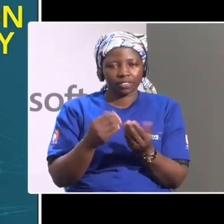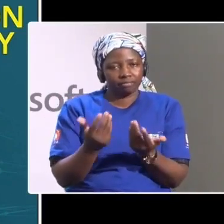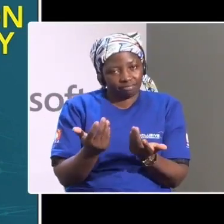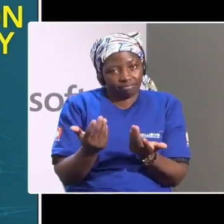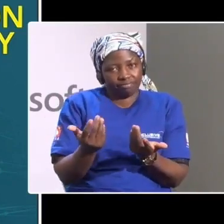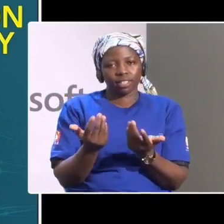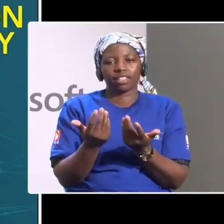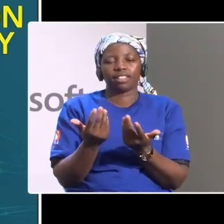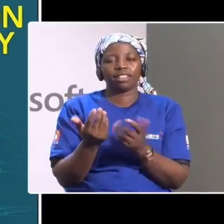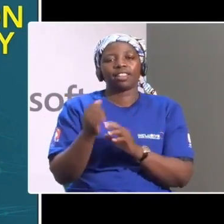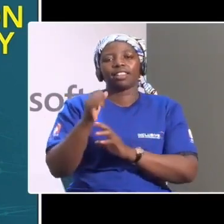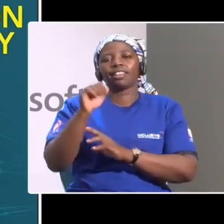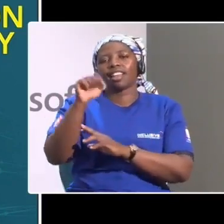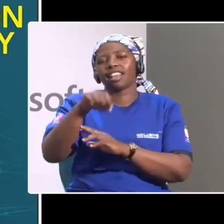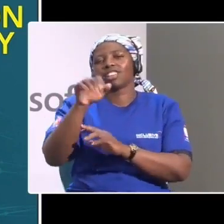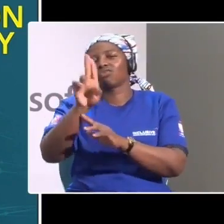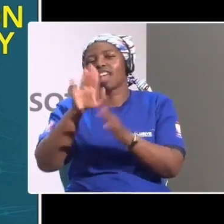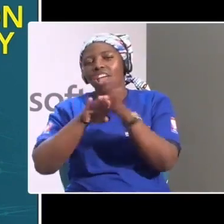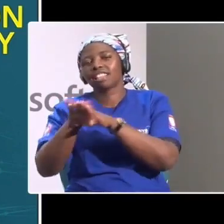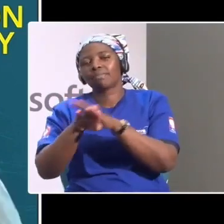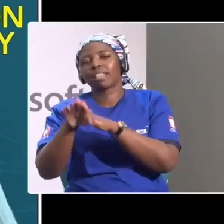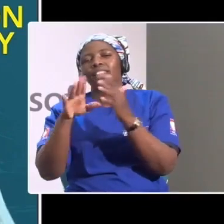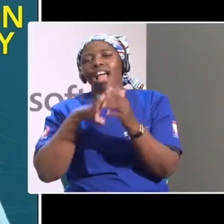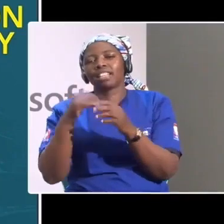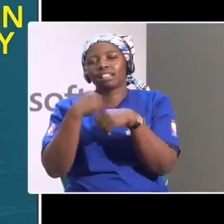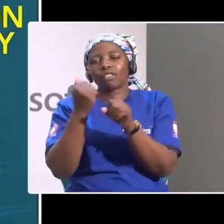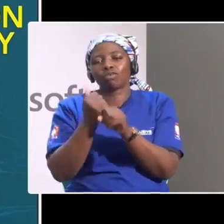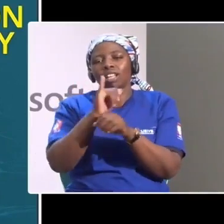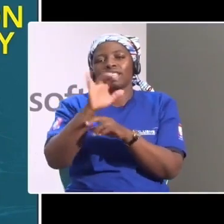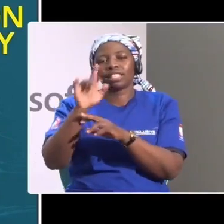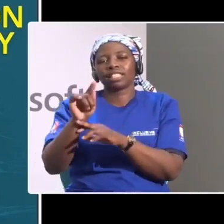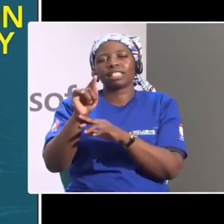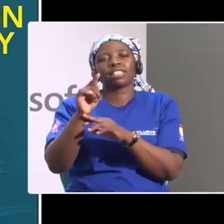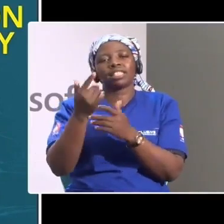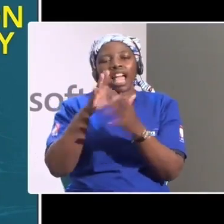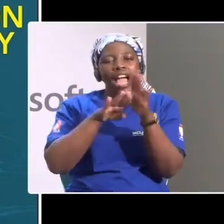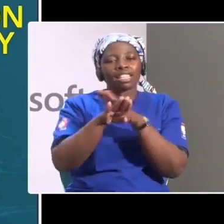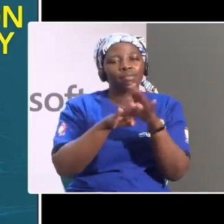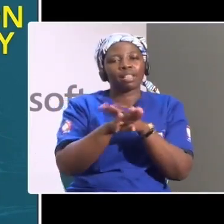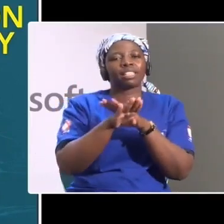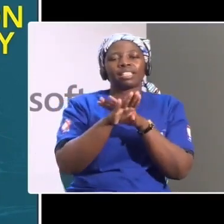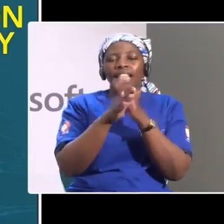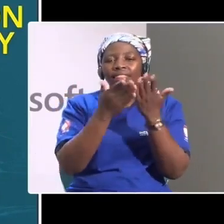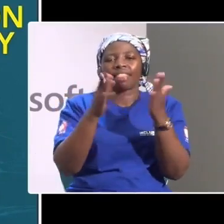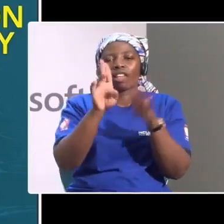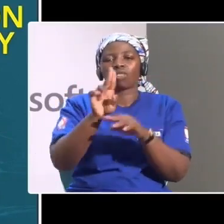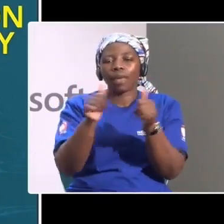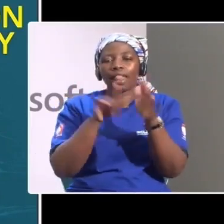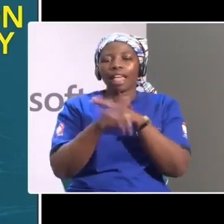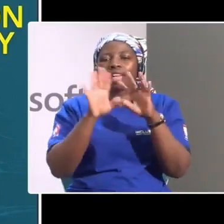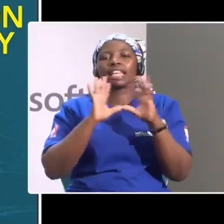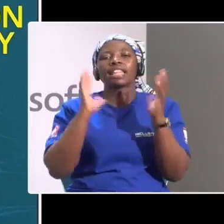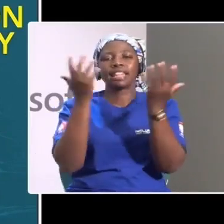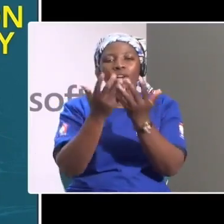to use accessibility and to bring coherence into the ICT accessibility world, and use